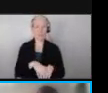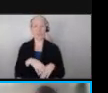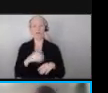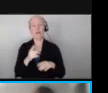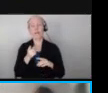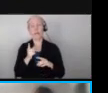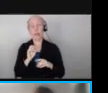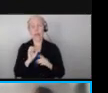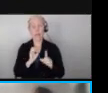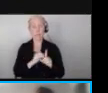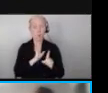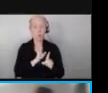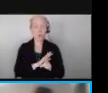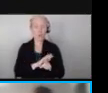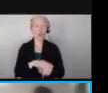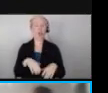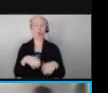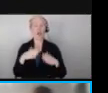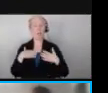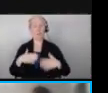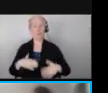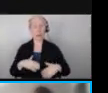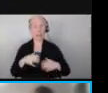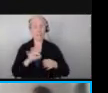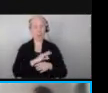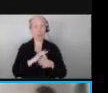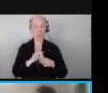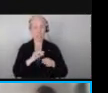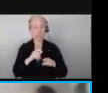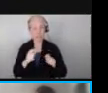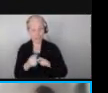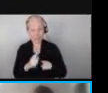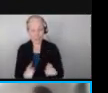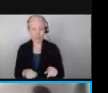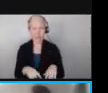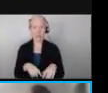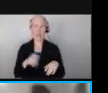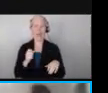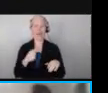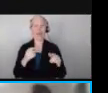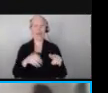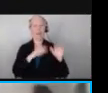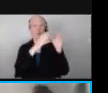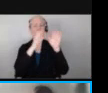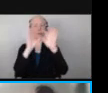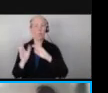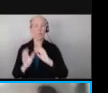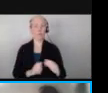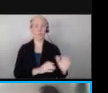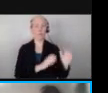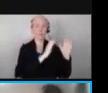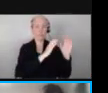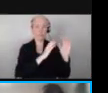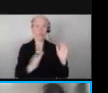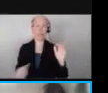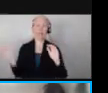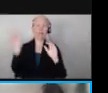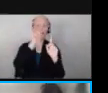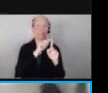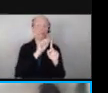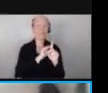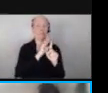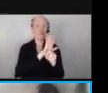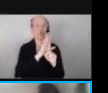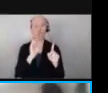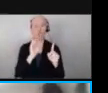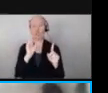altered body function. And I can categorize the risks into those groups. If I look at exposure sources up there on the top